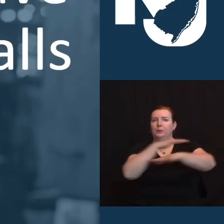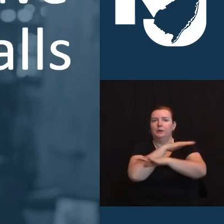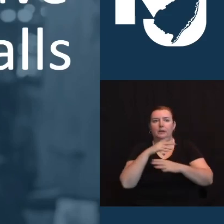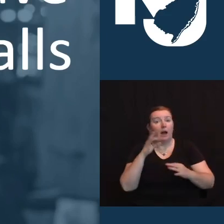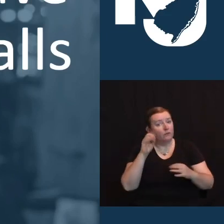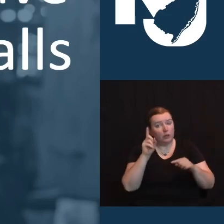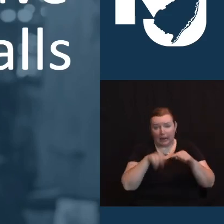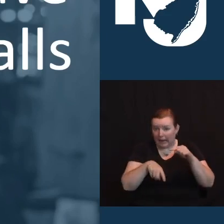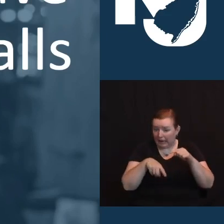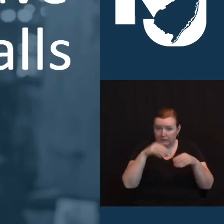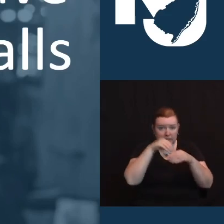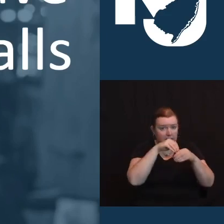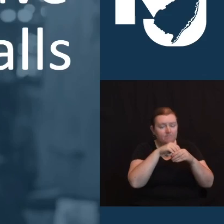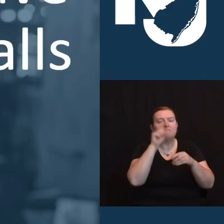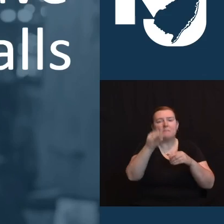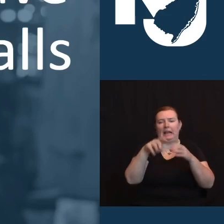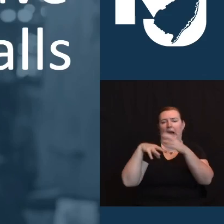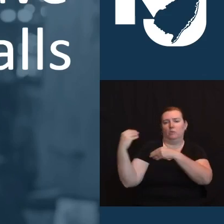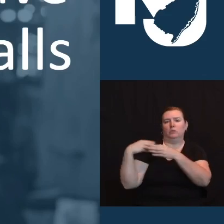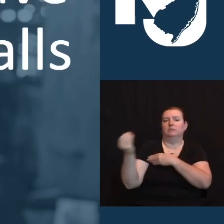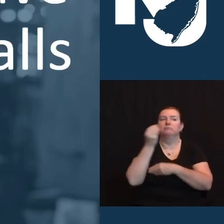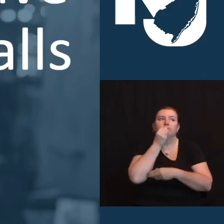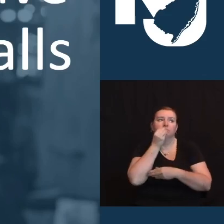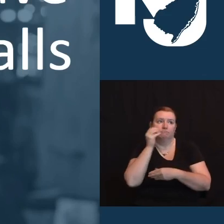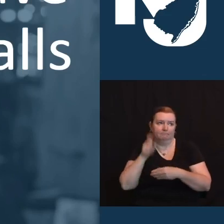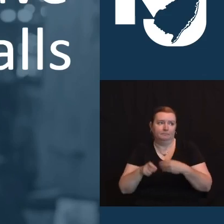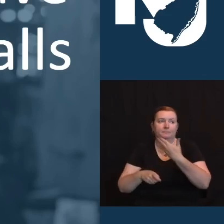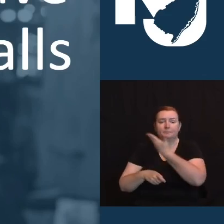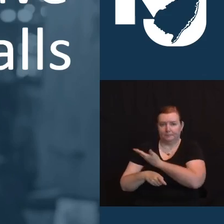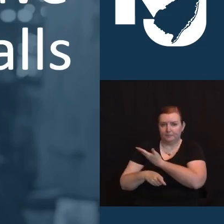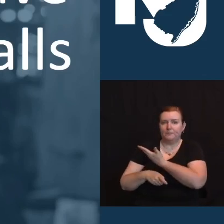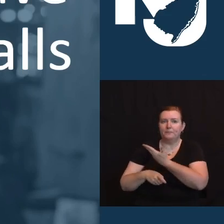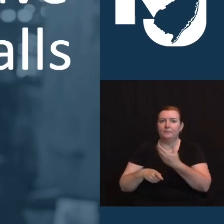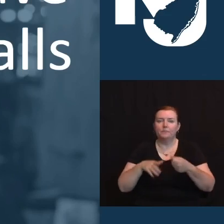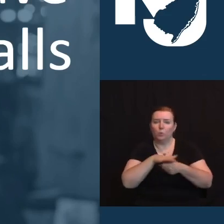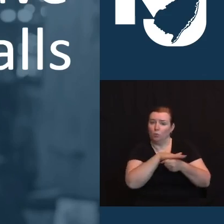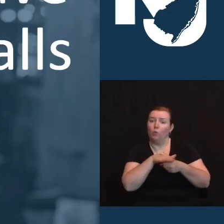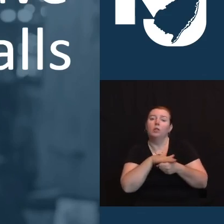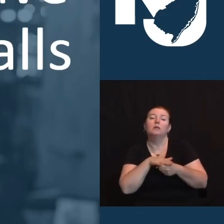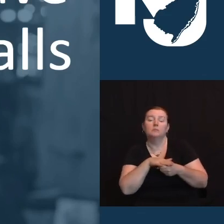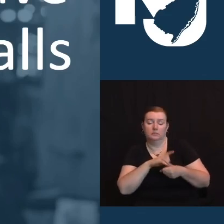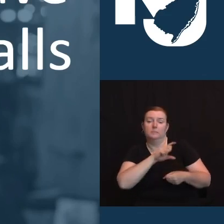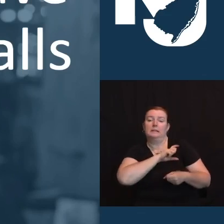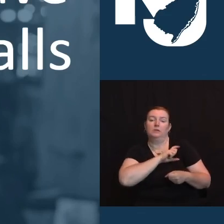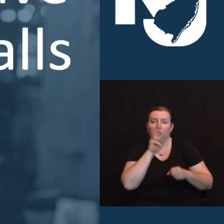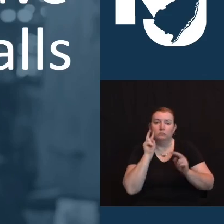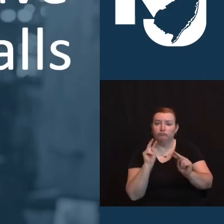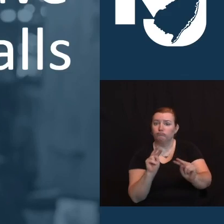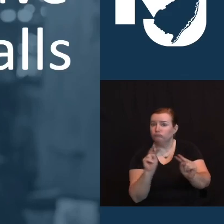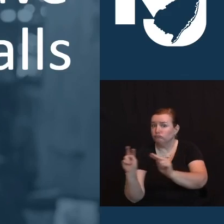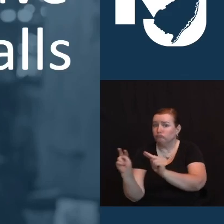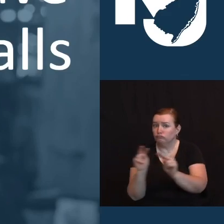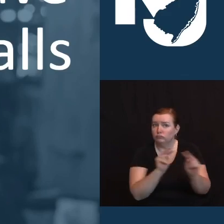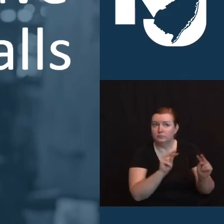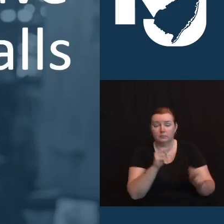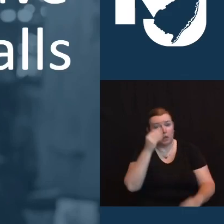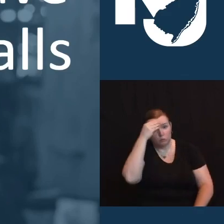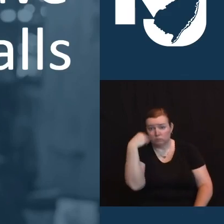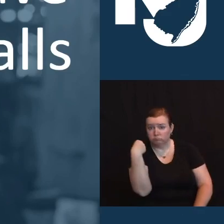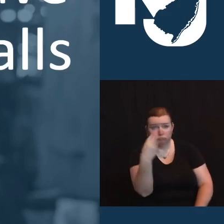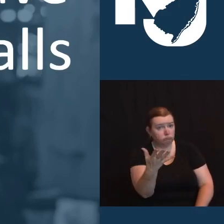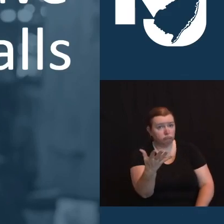look to local officials to enforce this restriction. Look, folks, it all comes down to this. The only way we can get to where